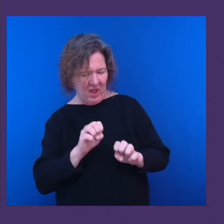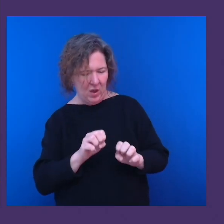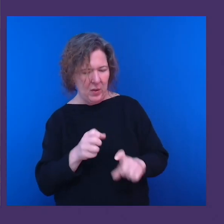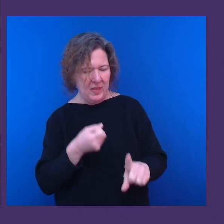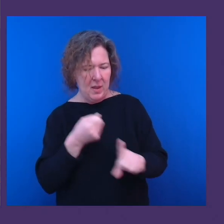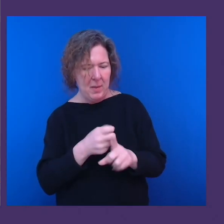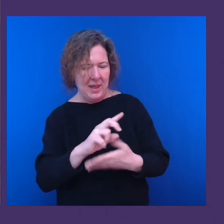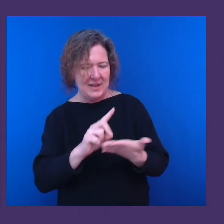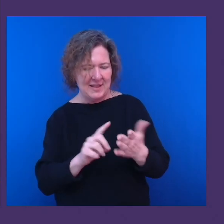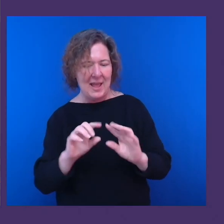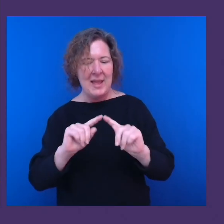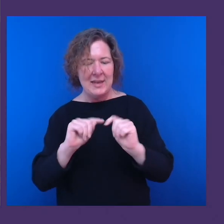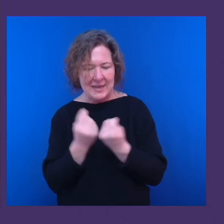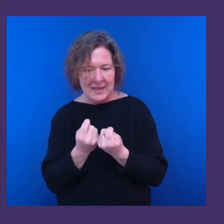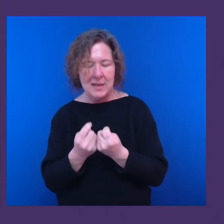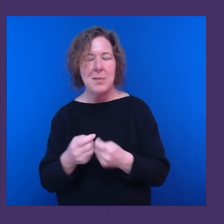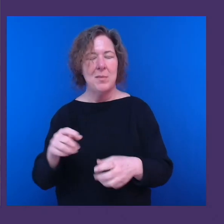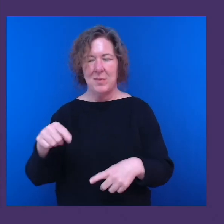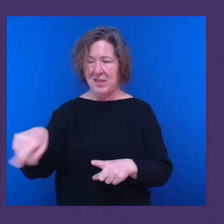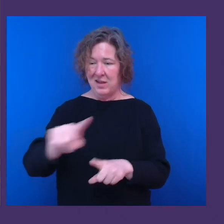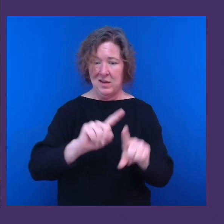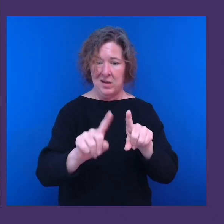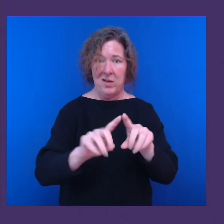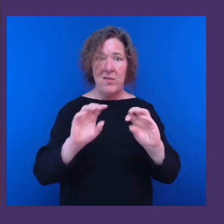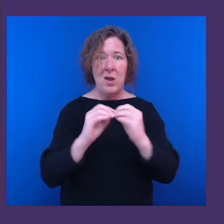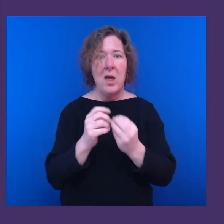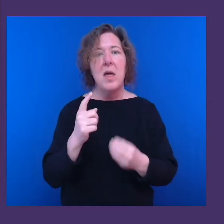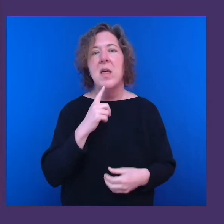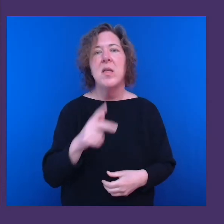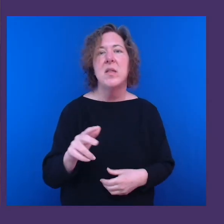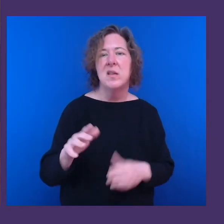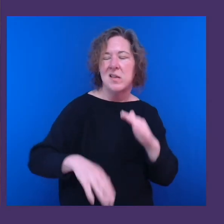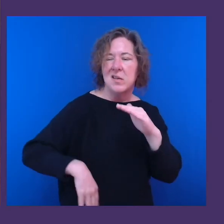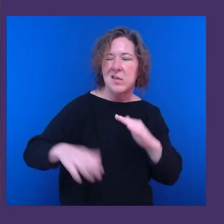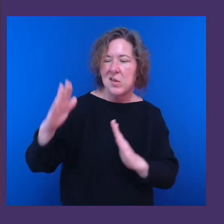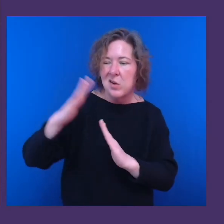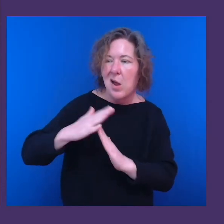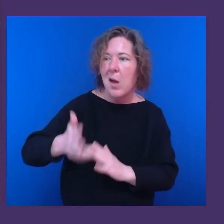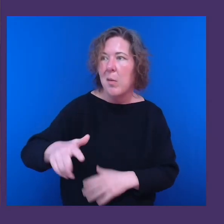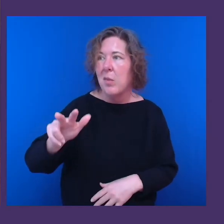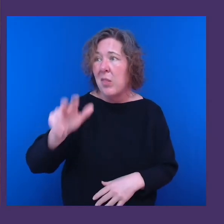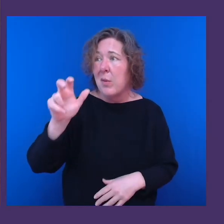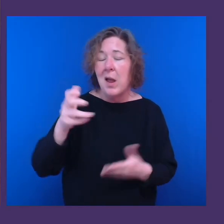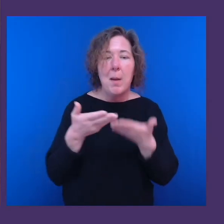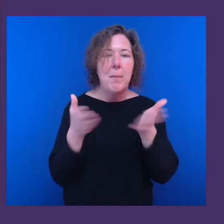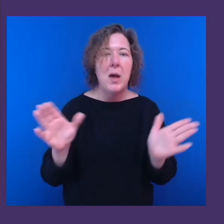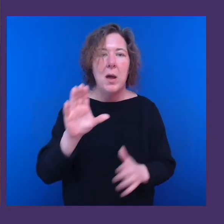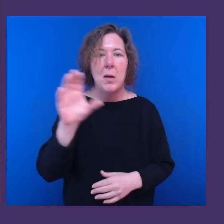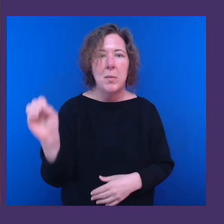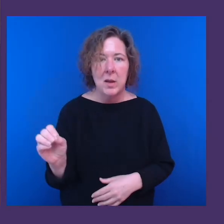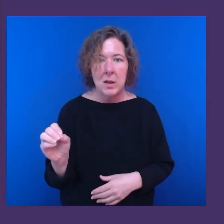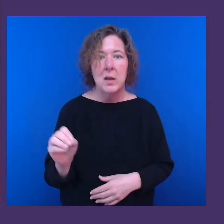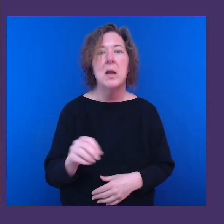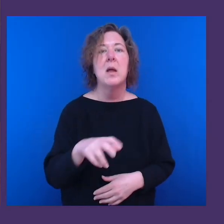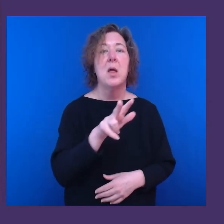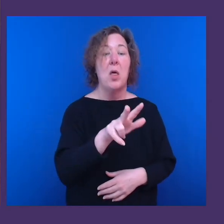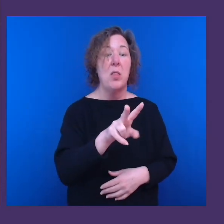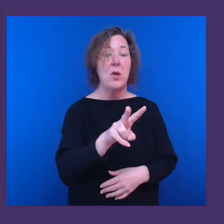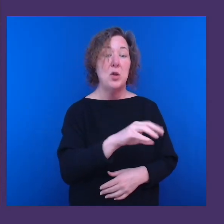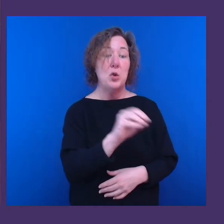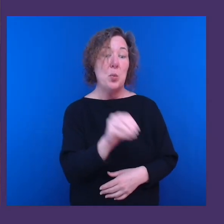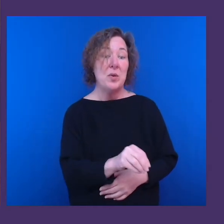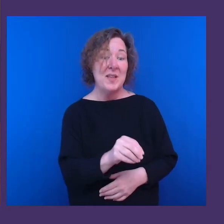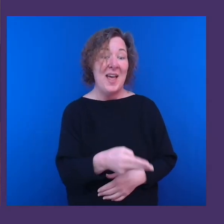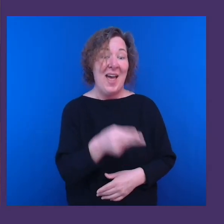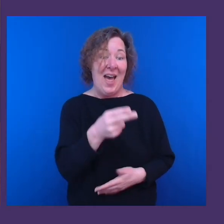at the top, the 300 public companies. And what came out of it was that 32% higher revenue growth for